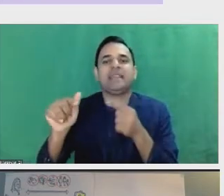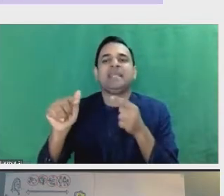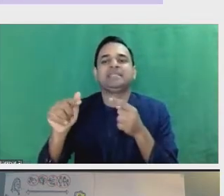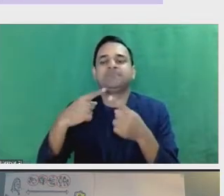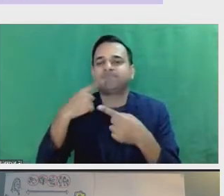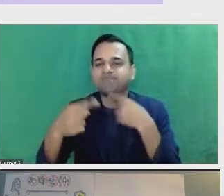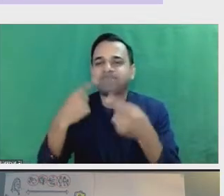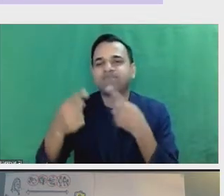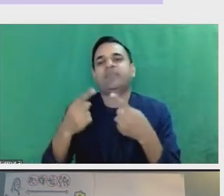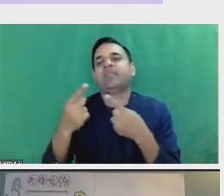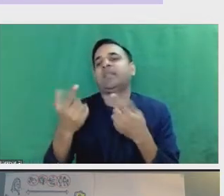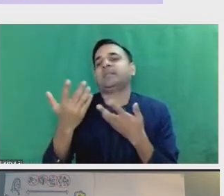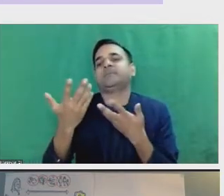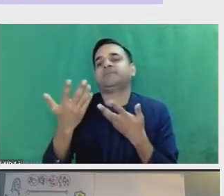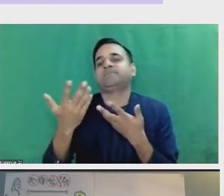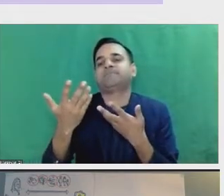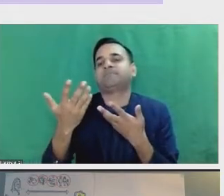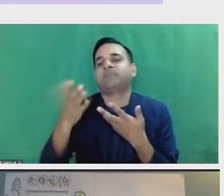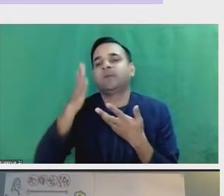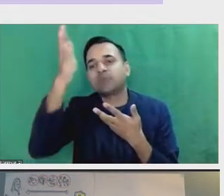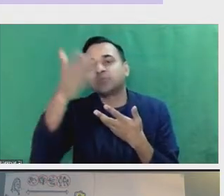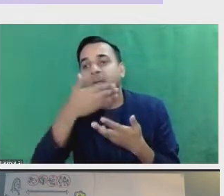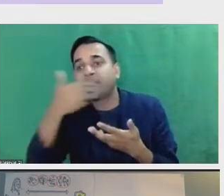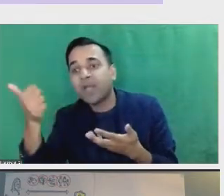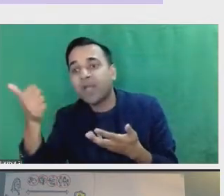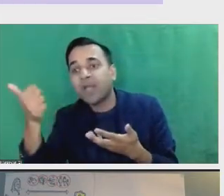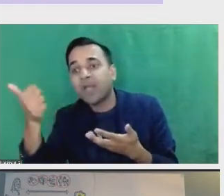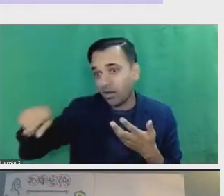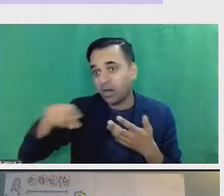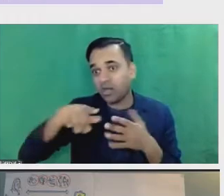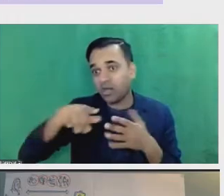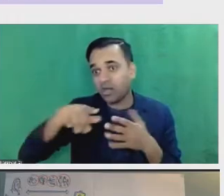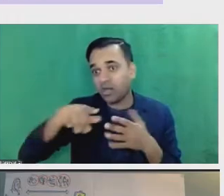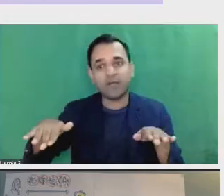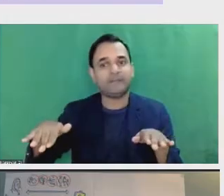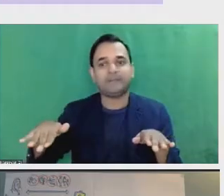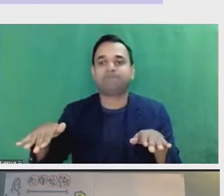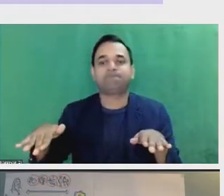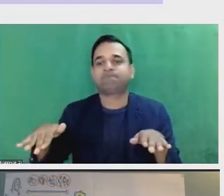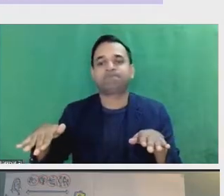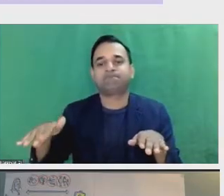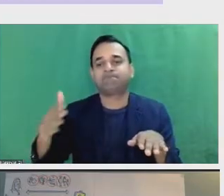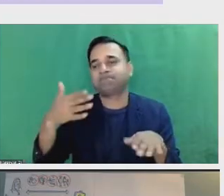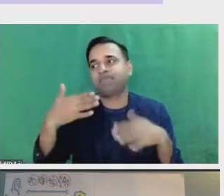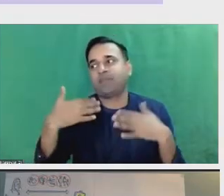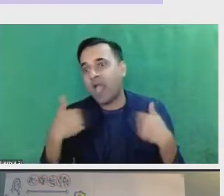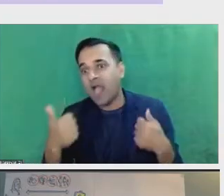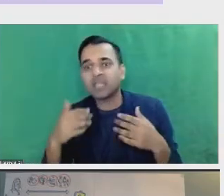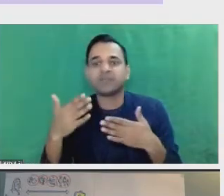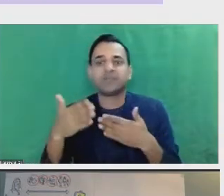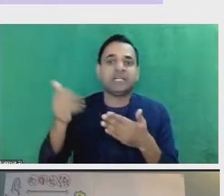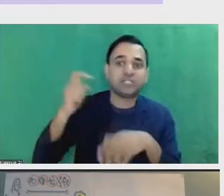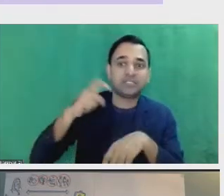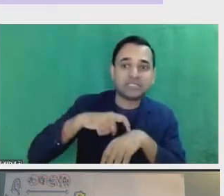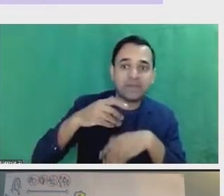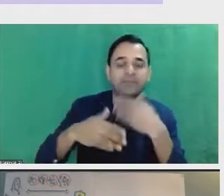a greater place for all. So let's try to focus on where the journey is taking us. Yes, there will be difficulties